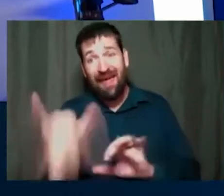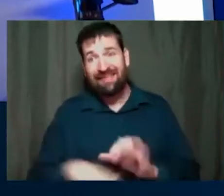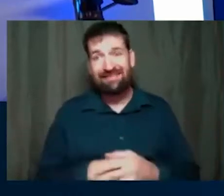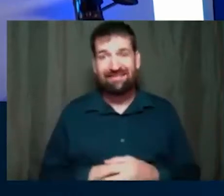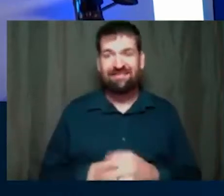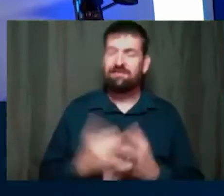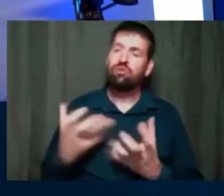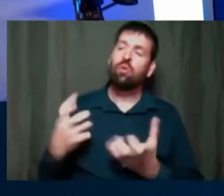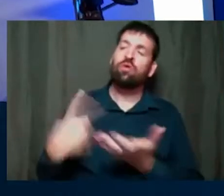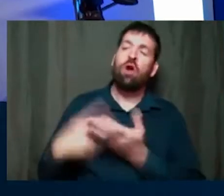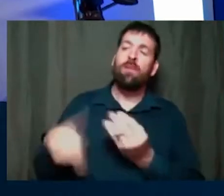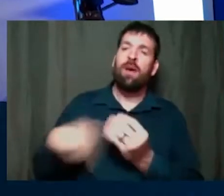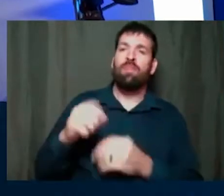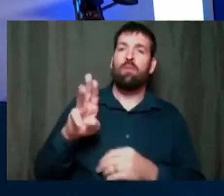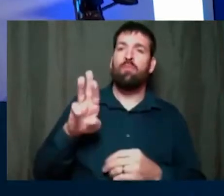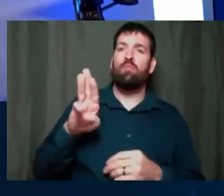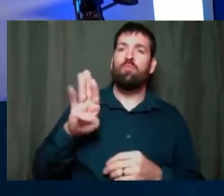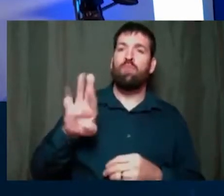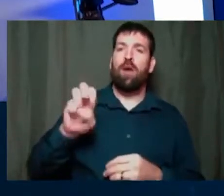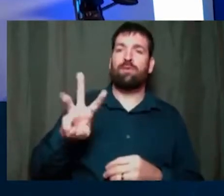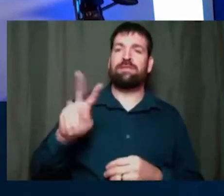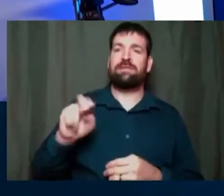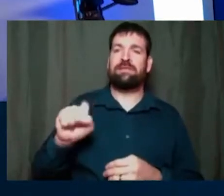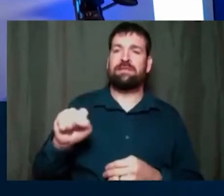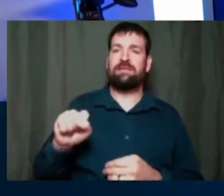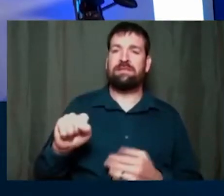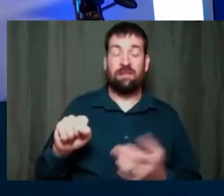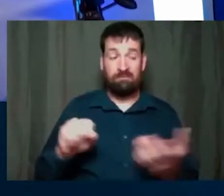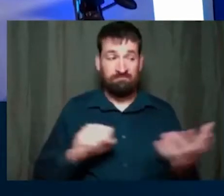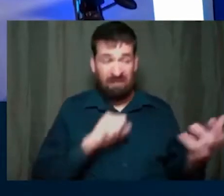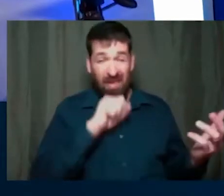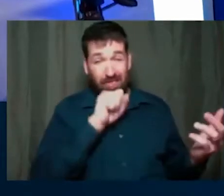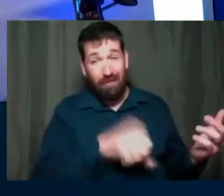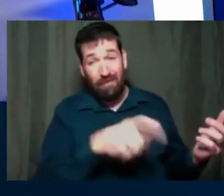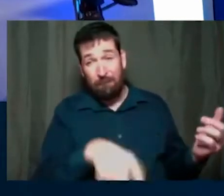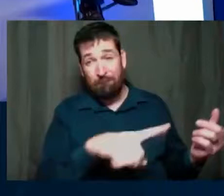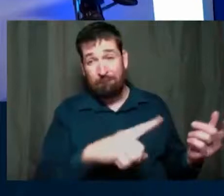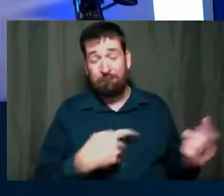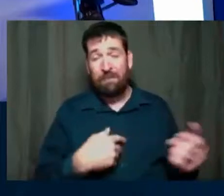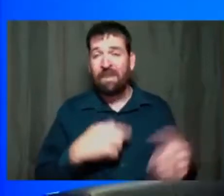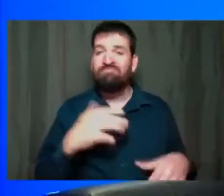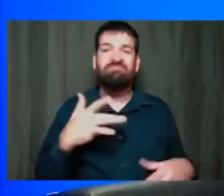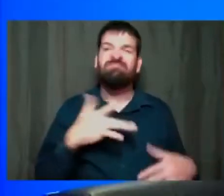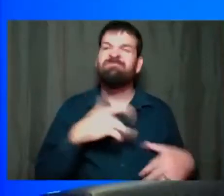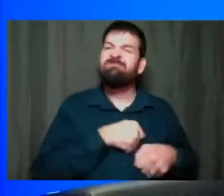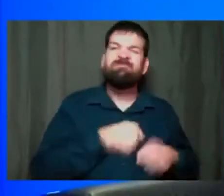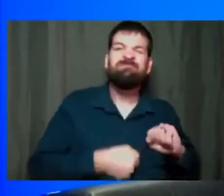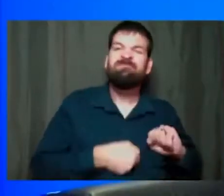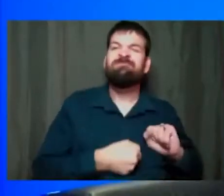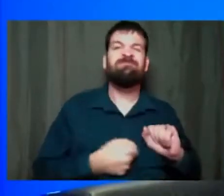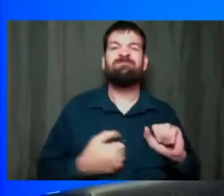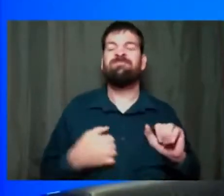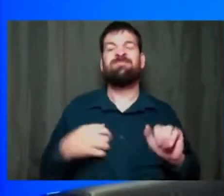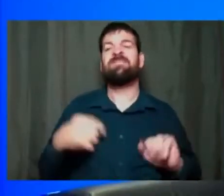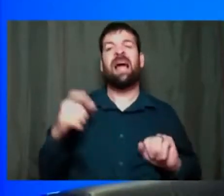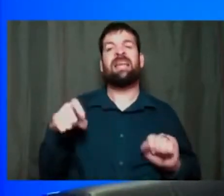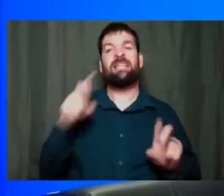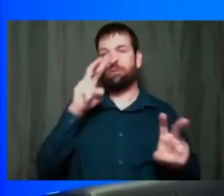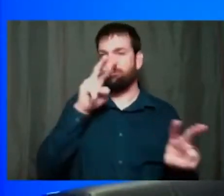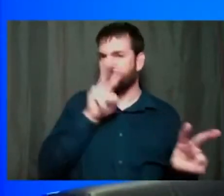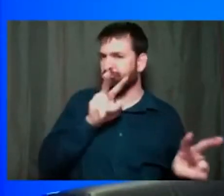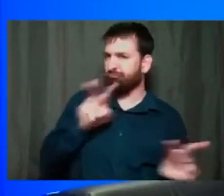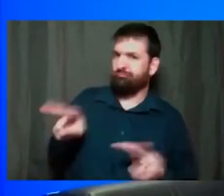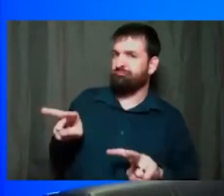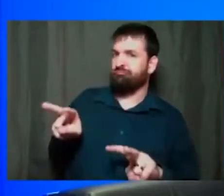Browns? Oh, I mean, I love them. They're breaking my heart again. I think I probably really need to look more at the Chiefs. are